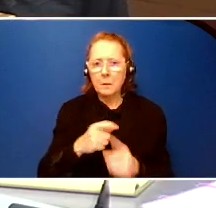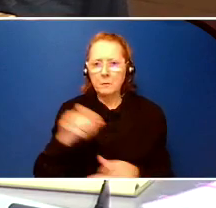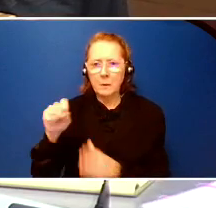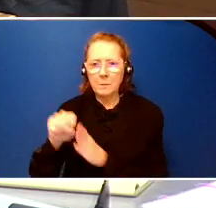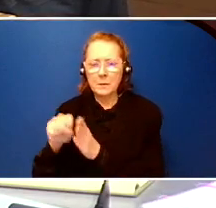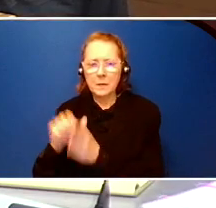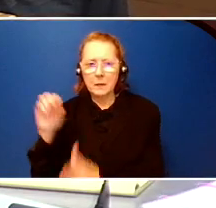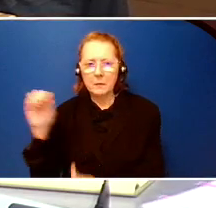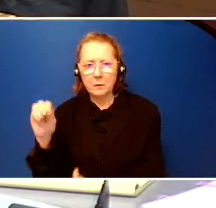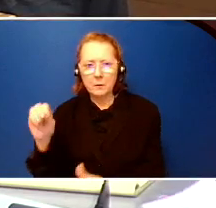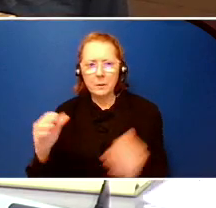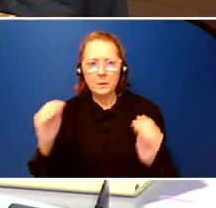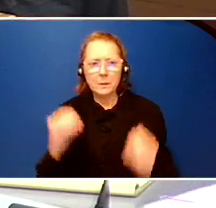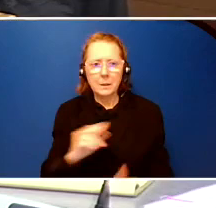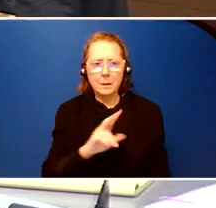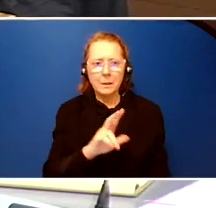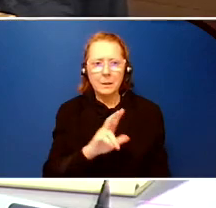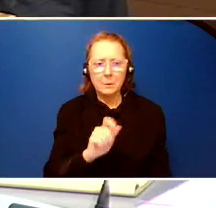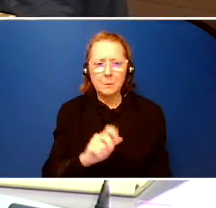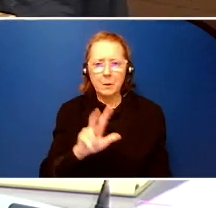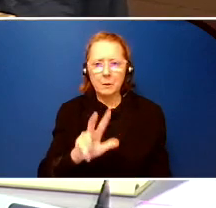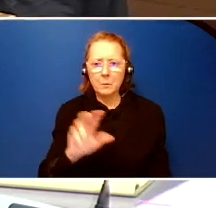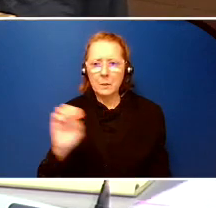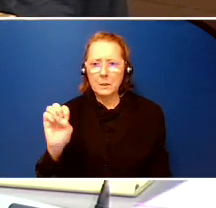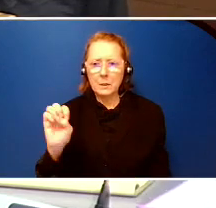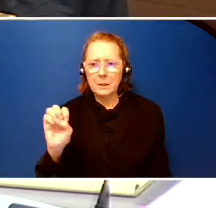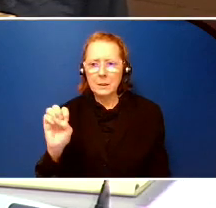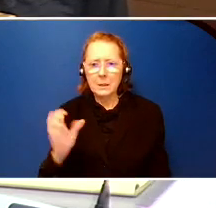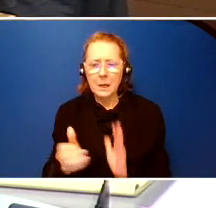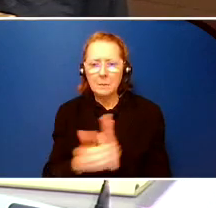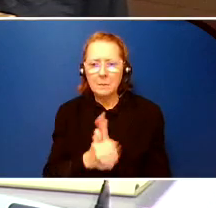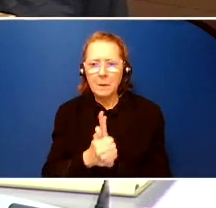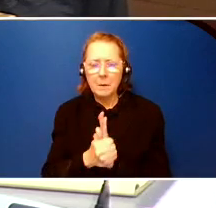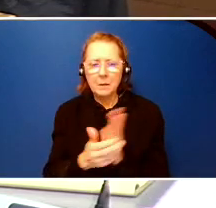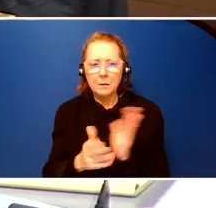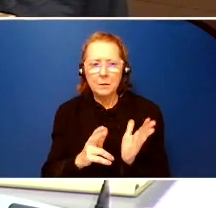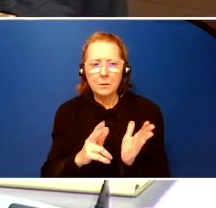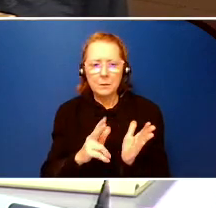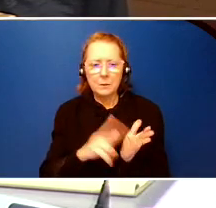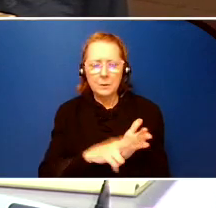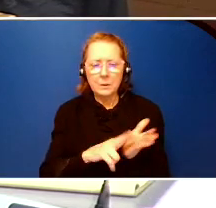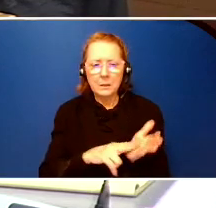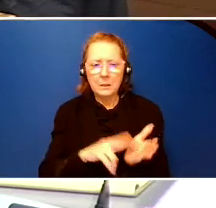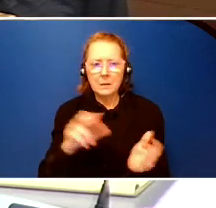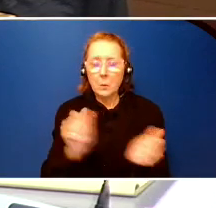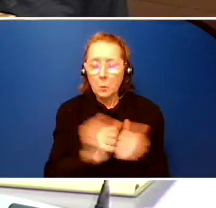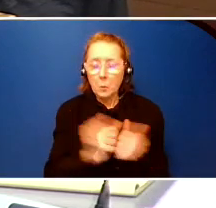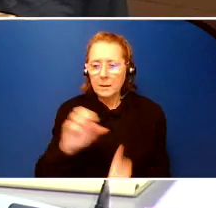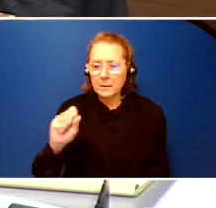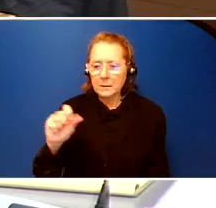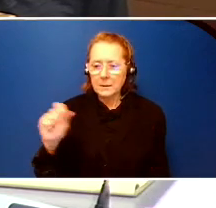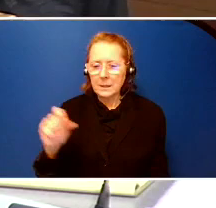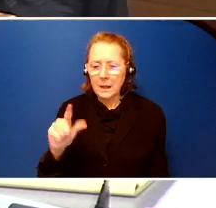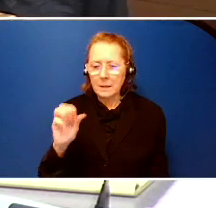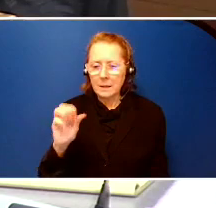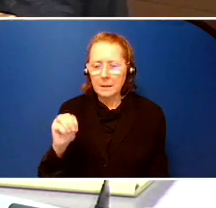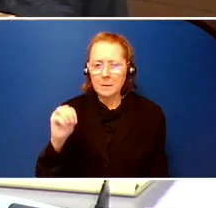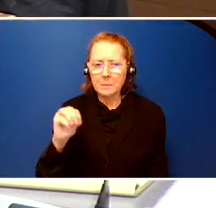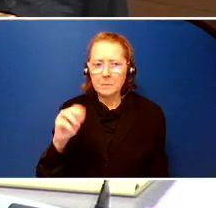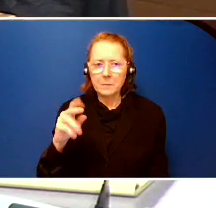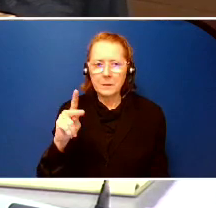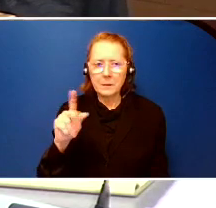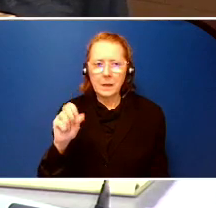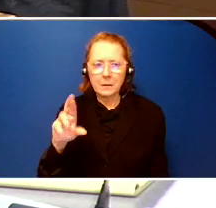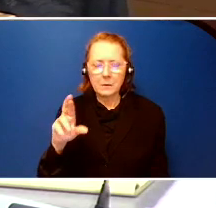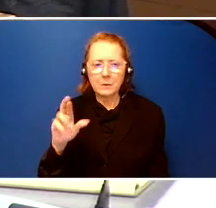Item 3.3E, amendment to lease the Salem with Salem Kaiser School District 24J for city-owned property located